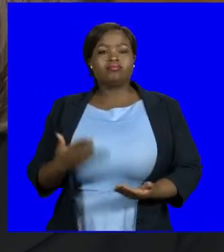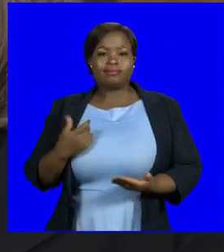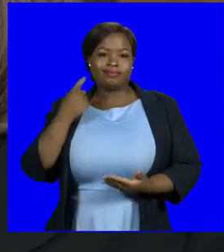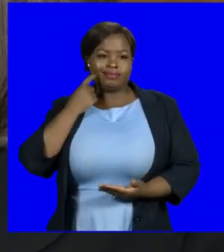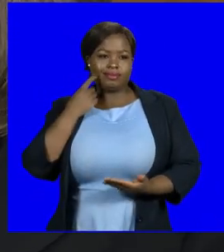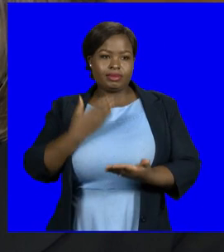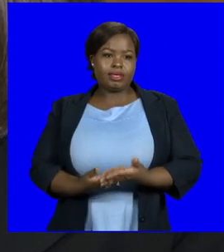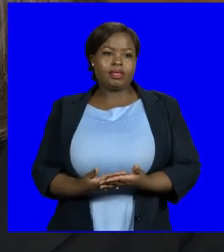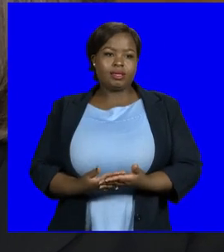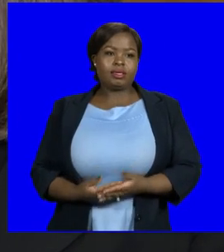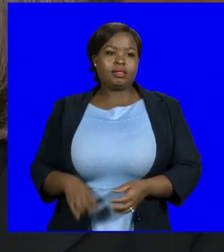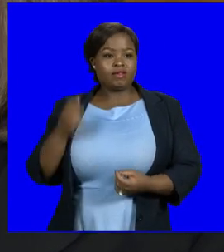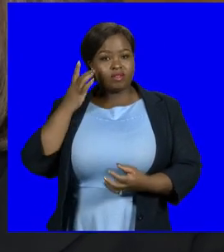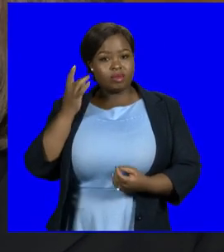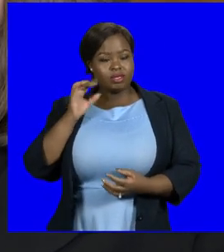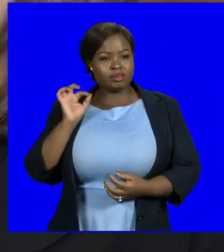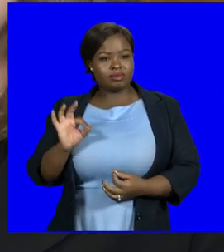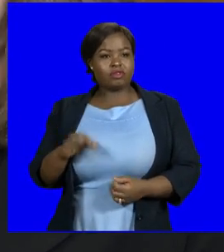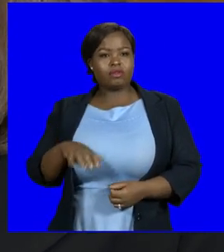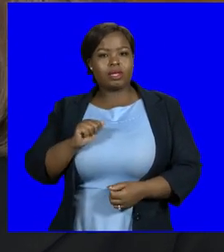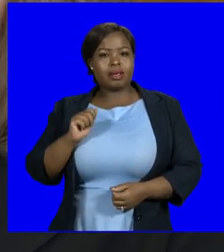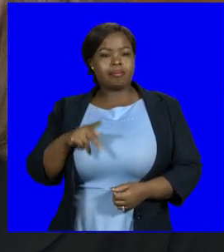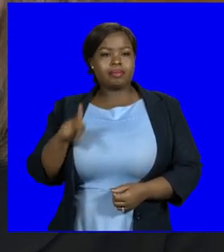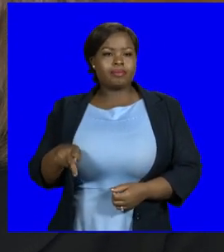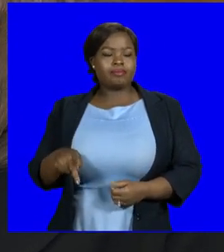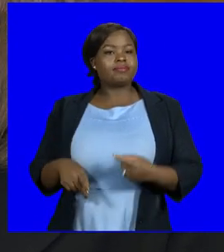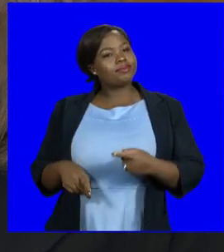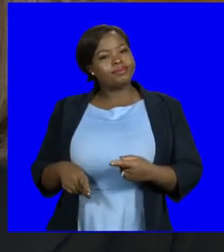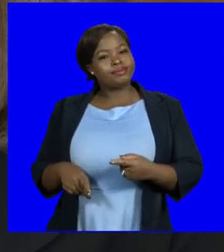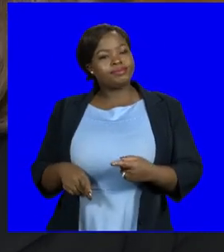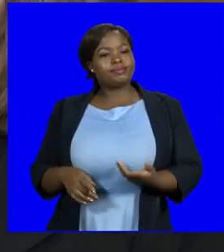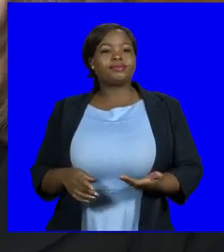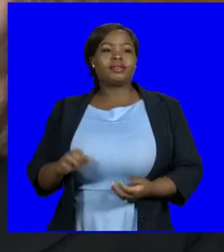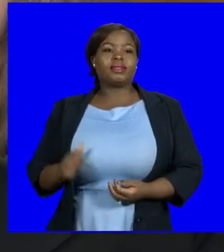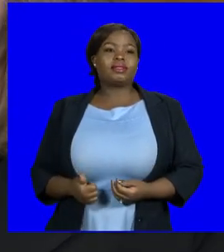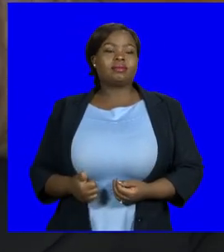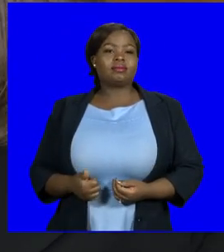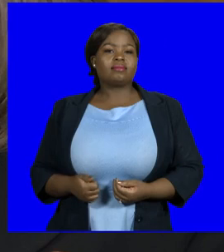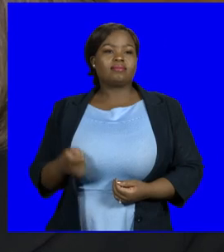able to put in data into a specific app. This app will then